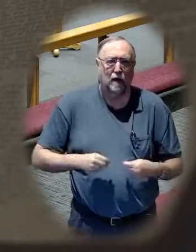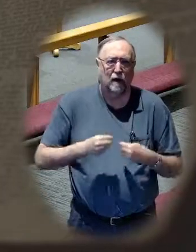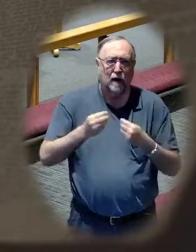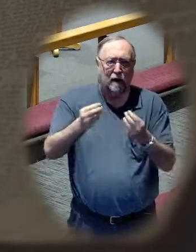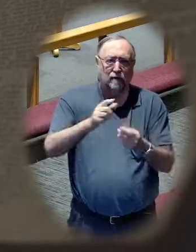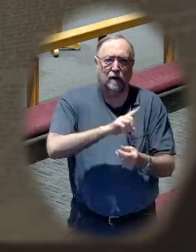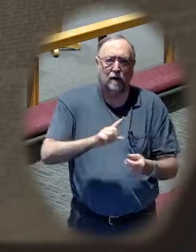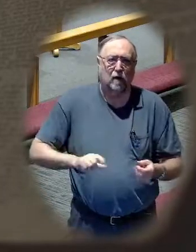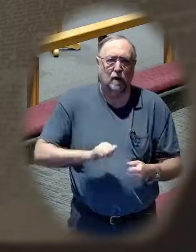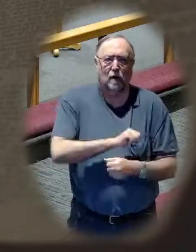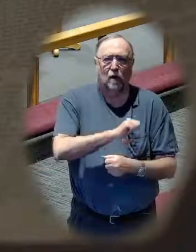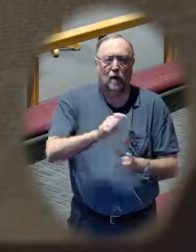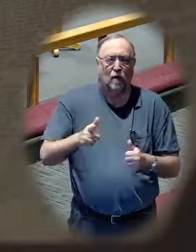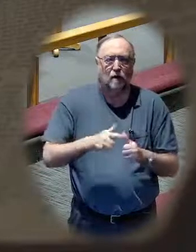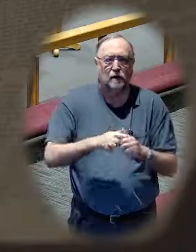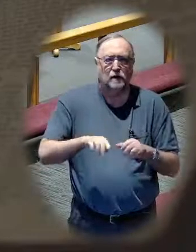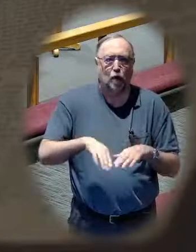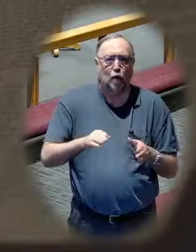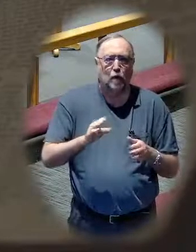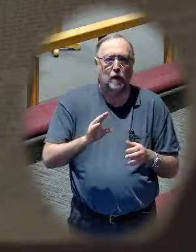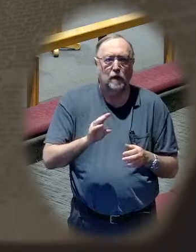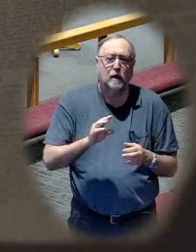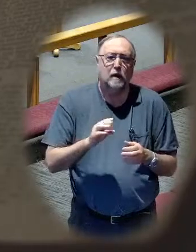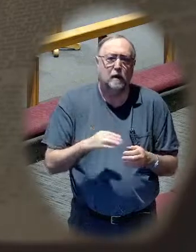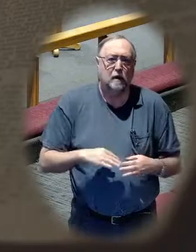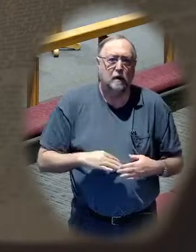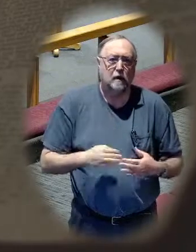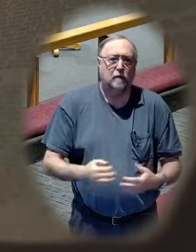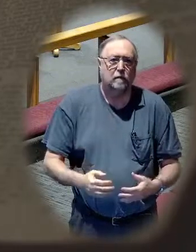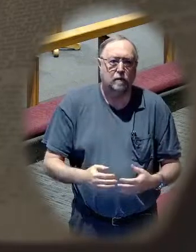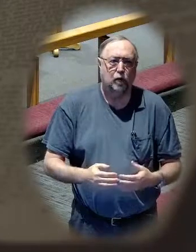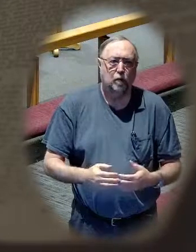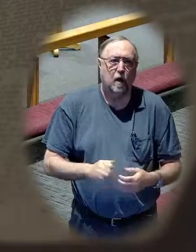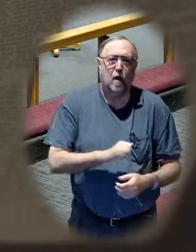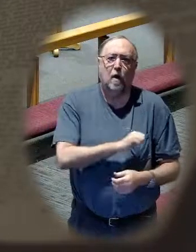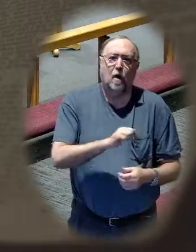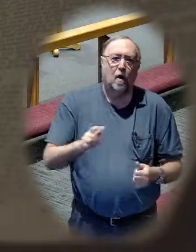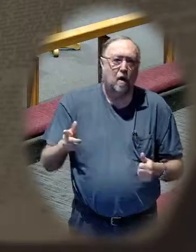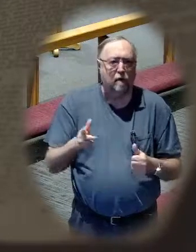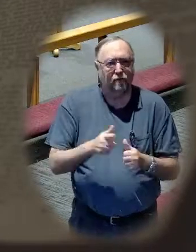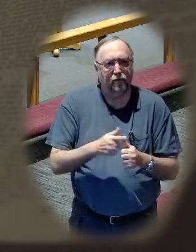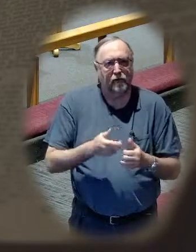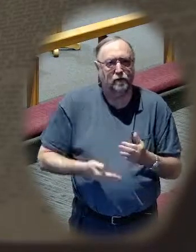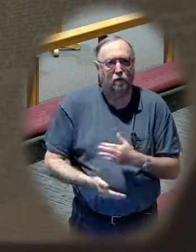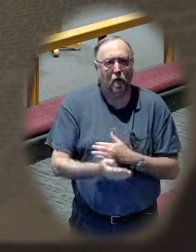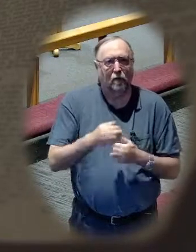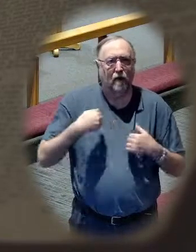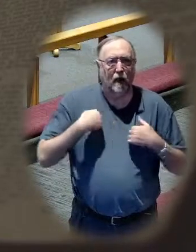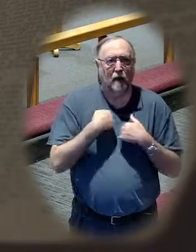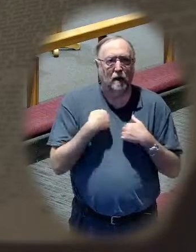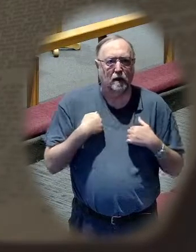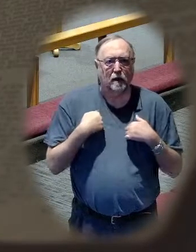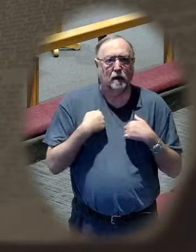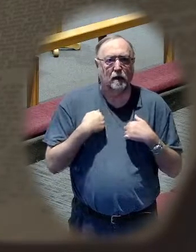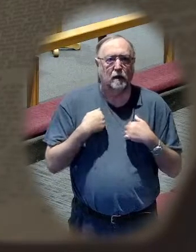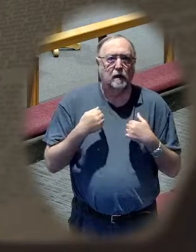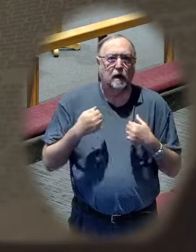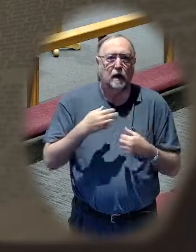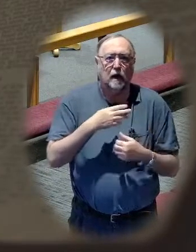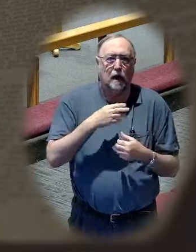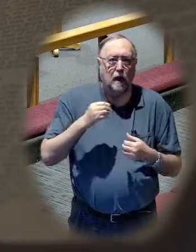first opens the womb. All the firstborn of your animals that are males shall be the